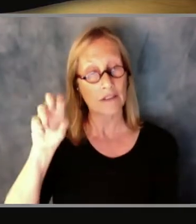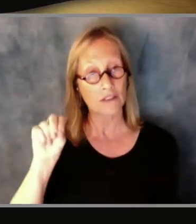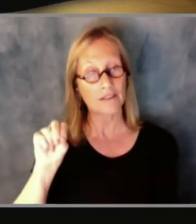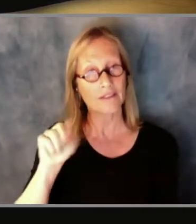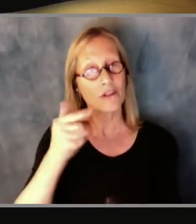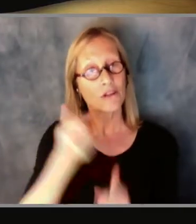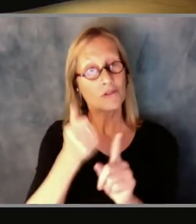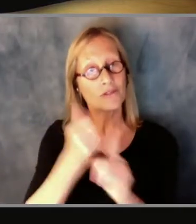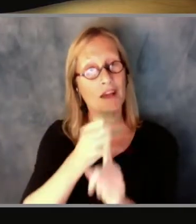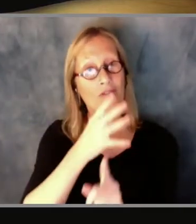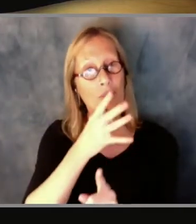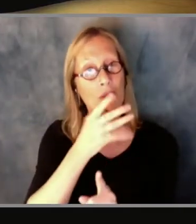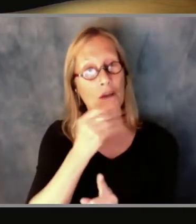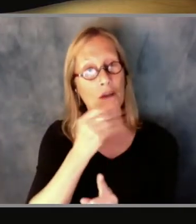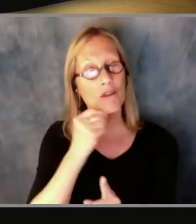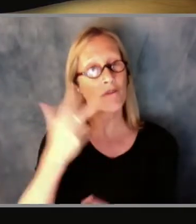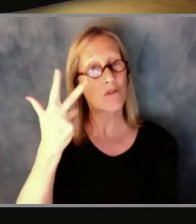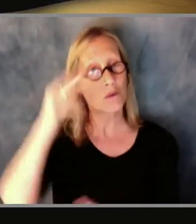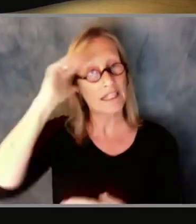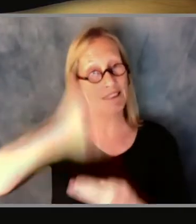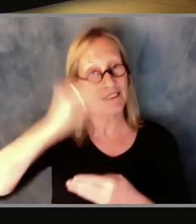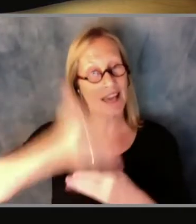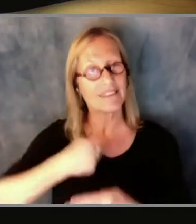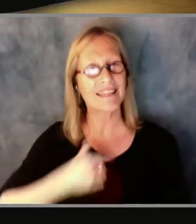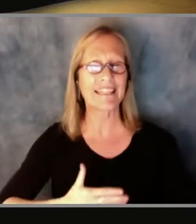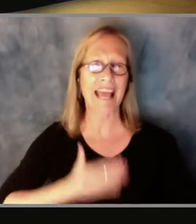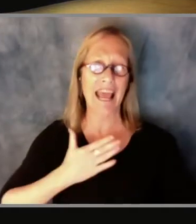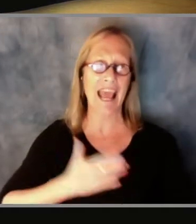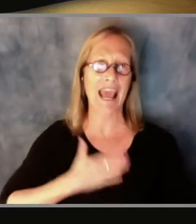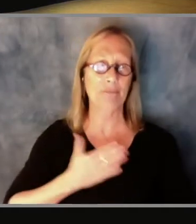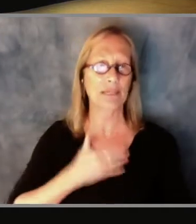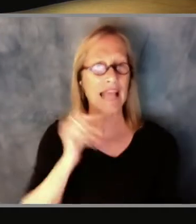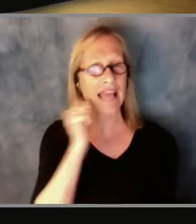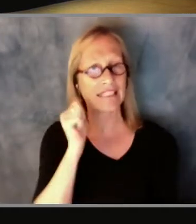happy tutu of 2 mo'opuna.